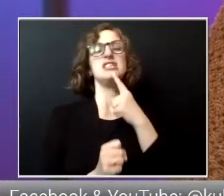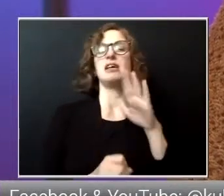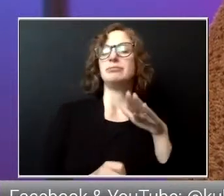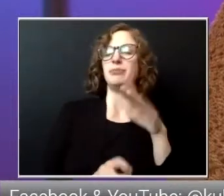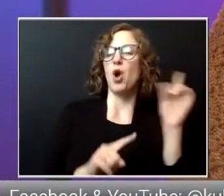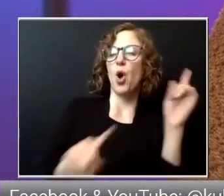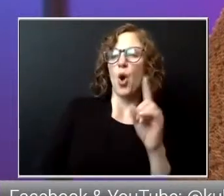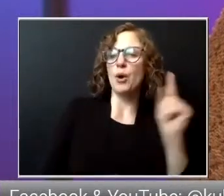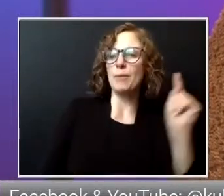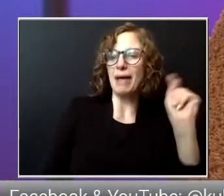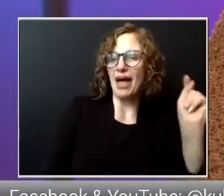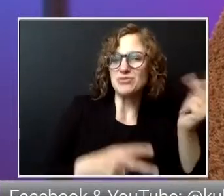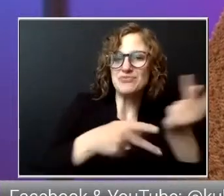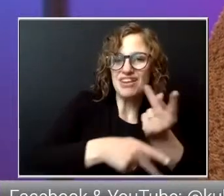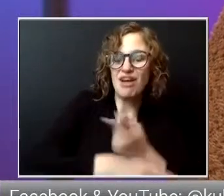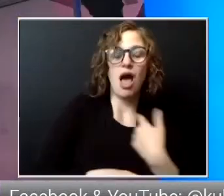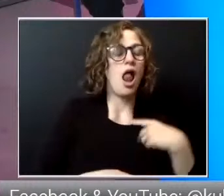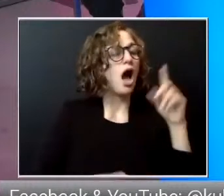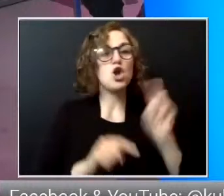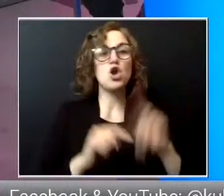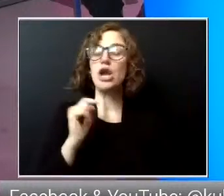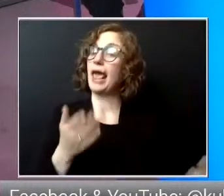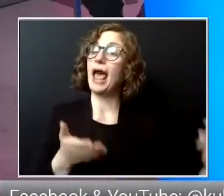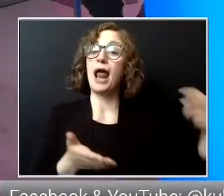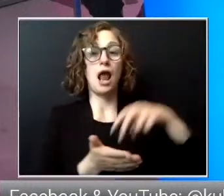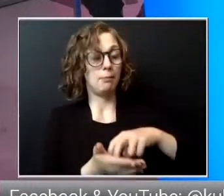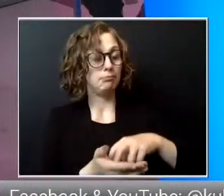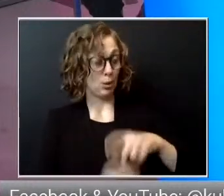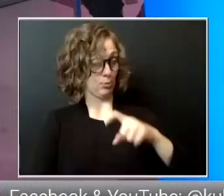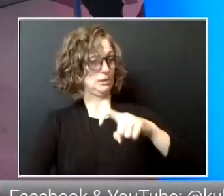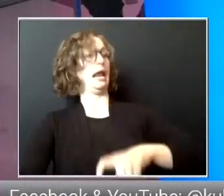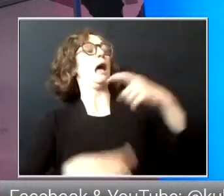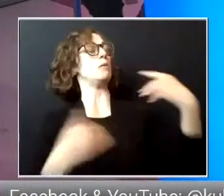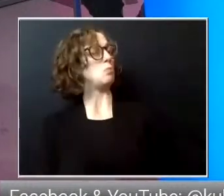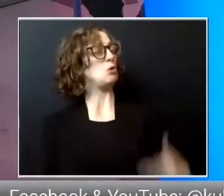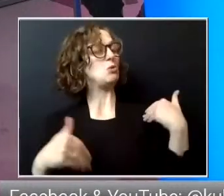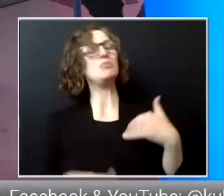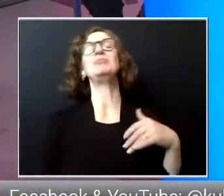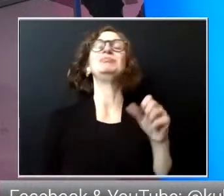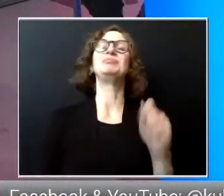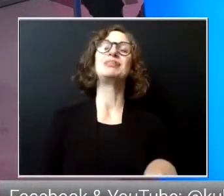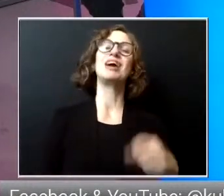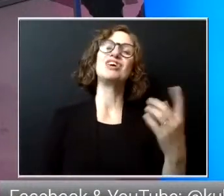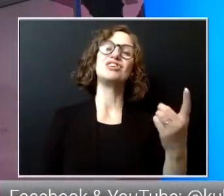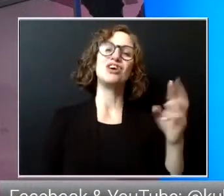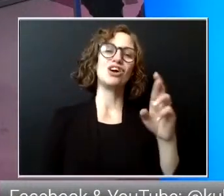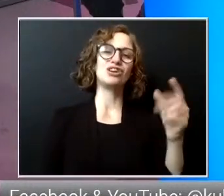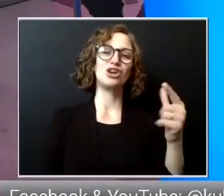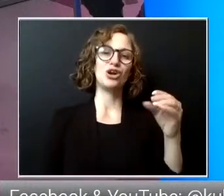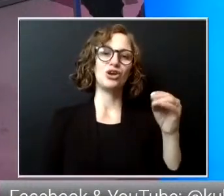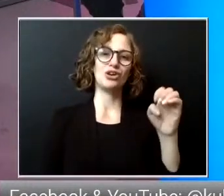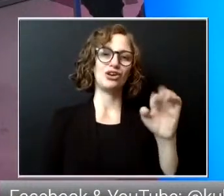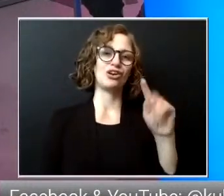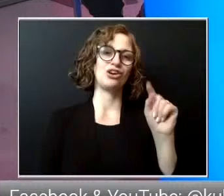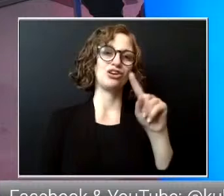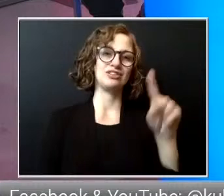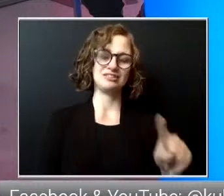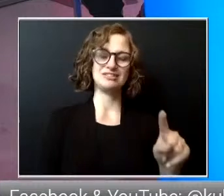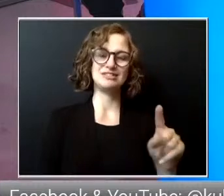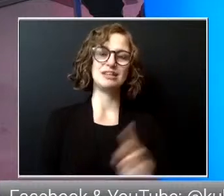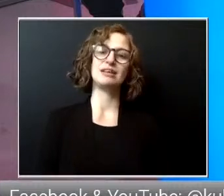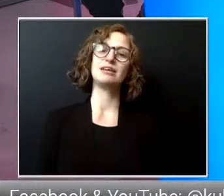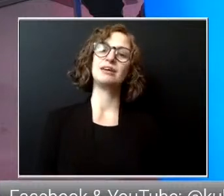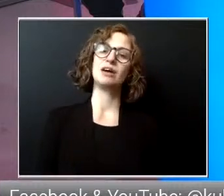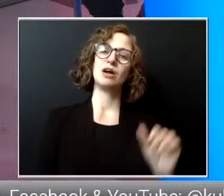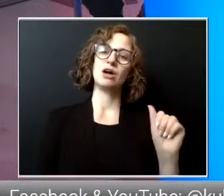even get up. So it was time. Yeah. So Dr. Gertz, I want to bring you into this. Okay. What was Archie's exact